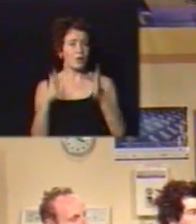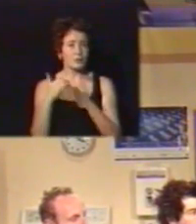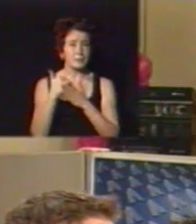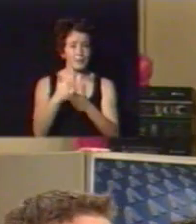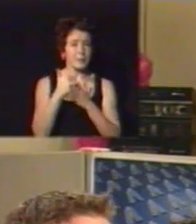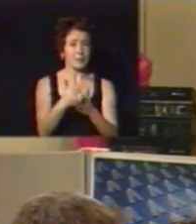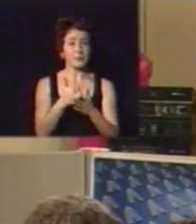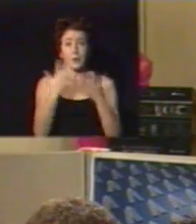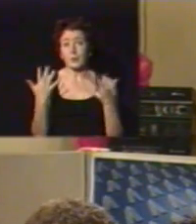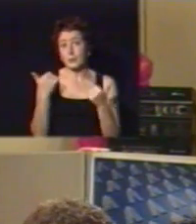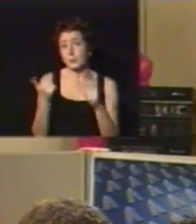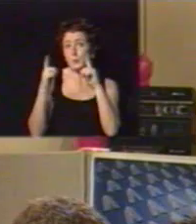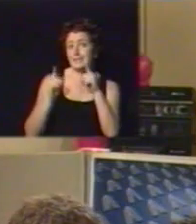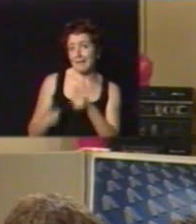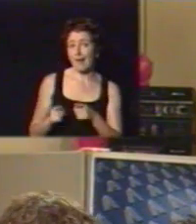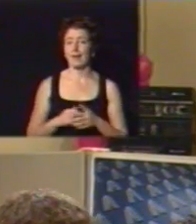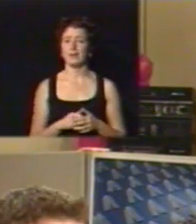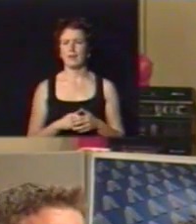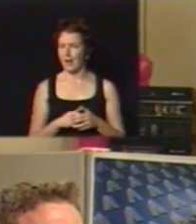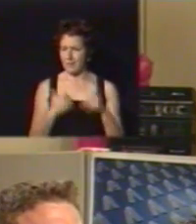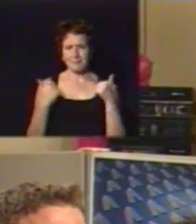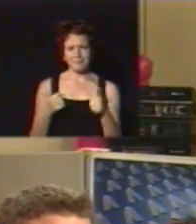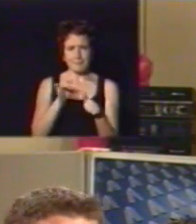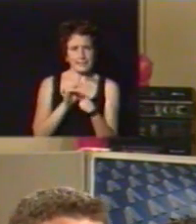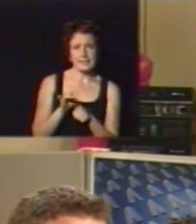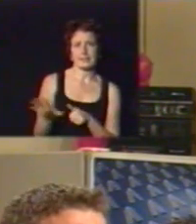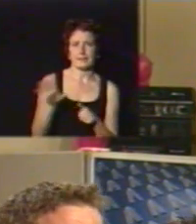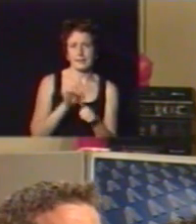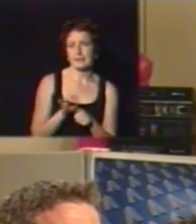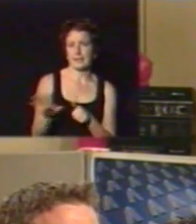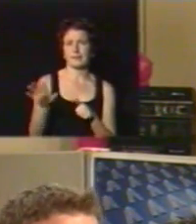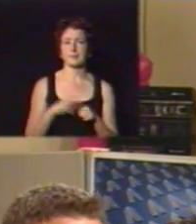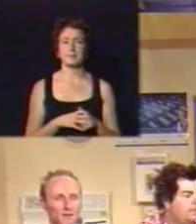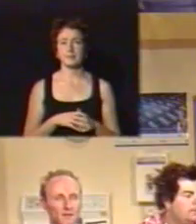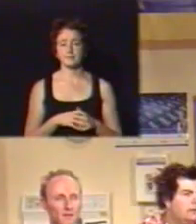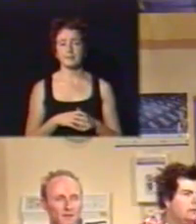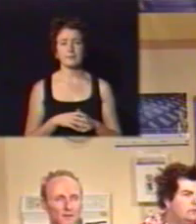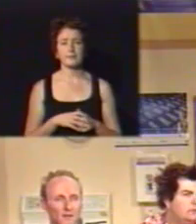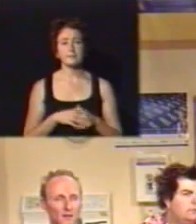good to see our community strengthening. Fantastic, right. Excellent. Mm. All right,